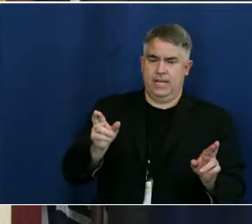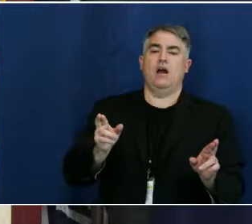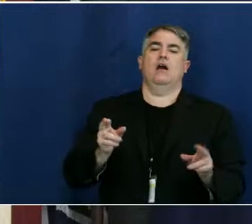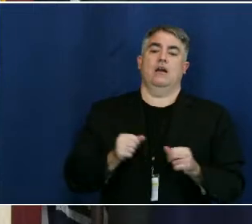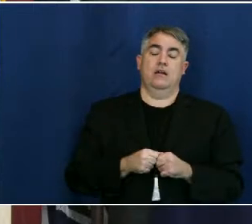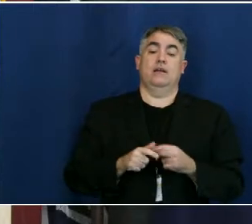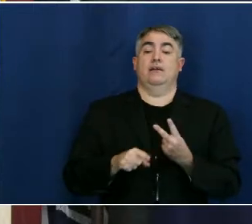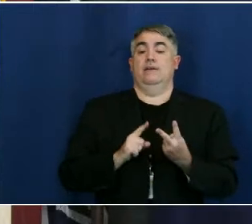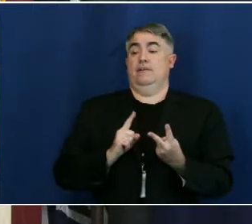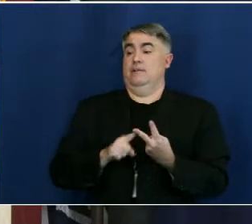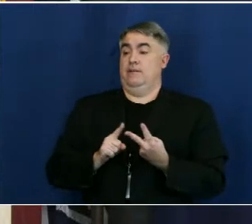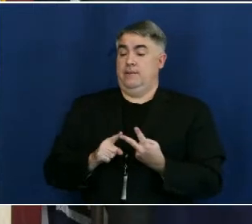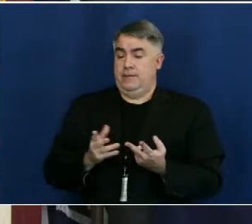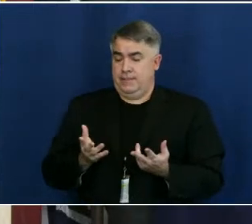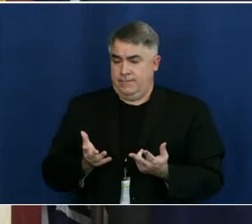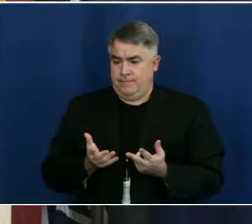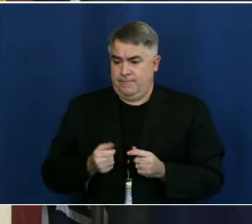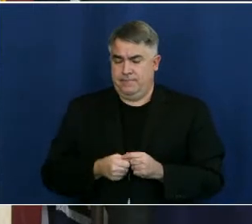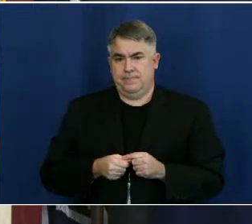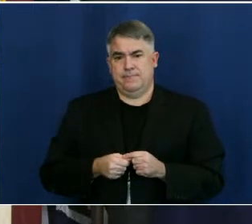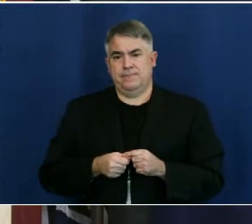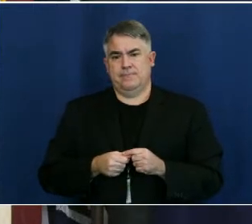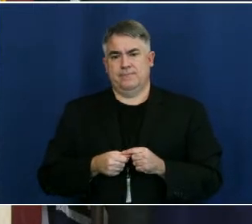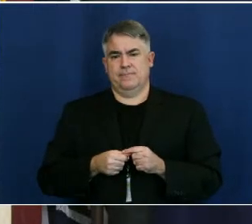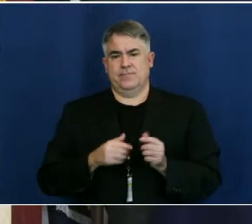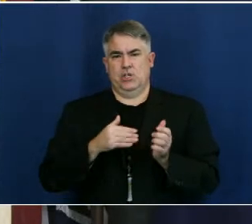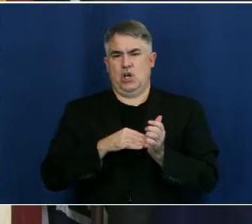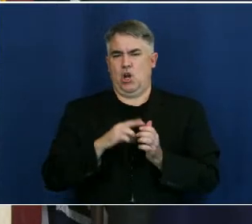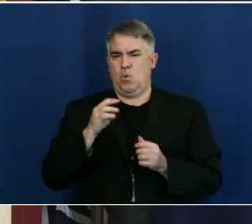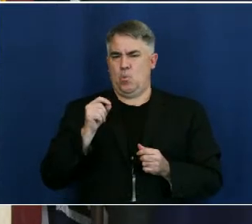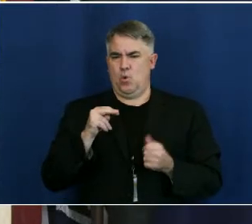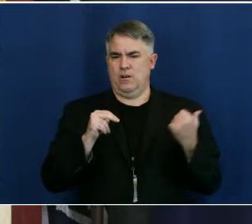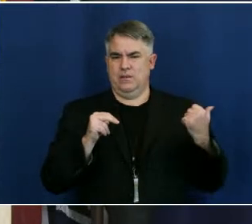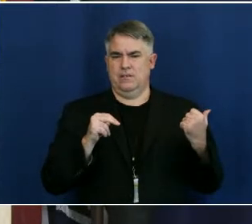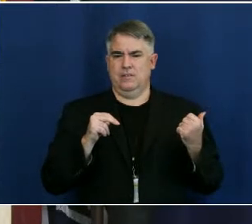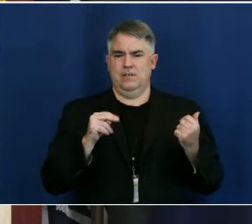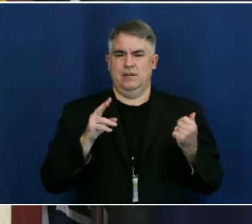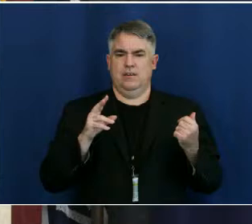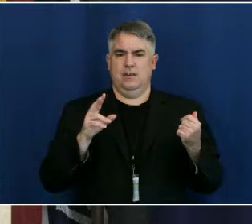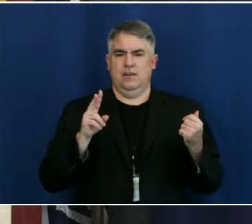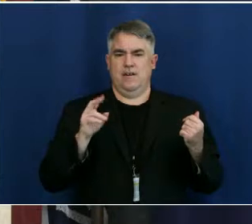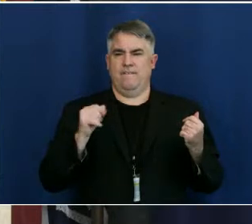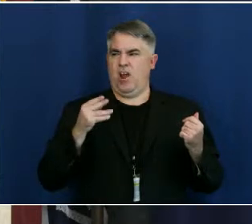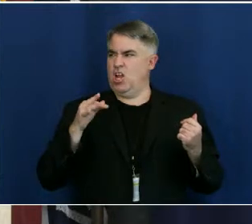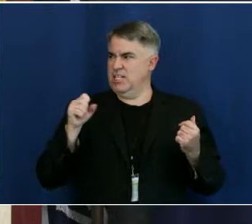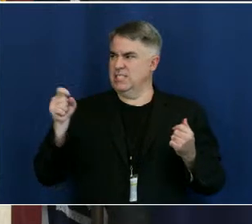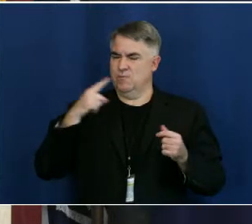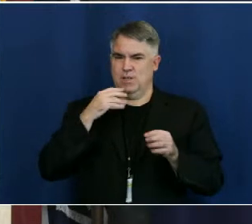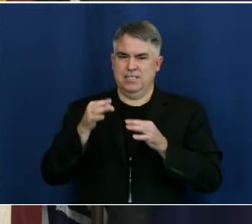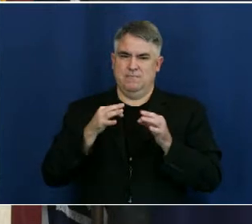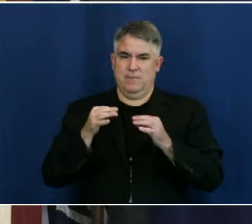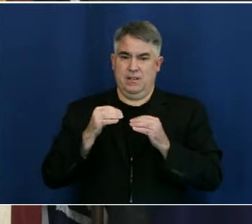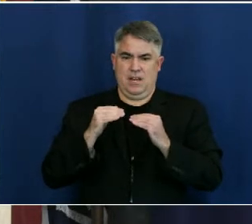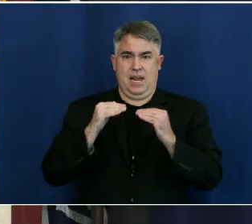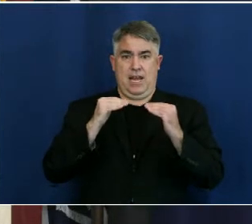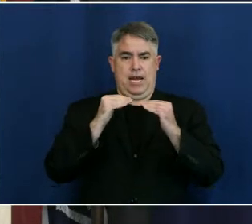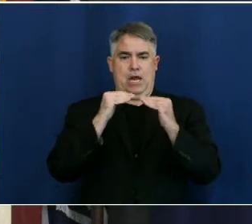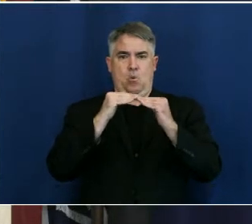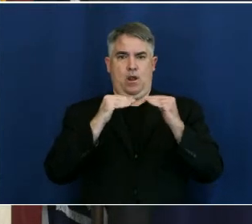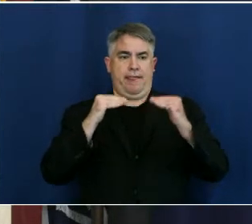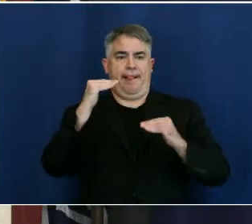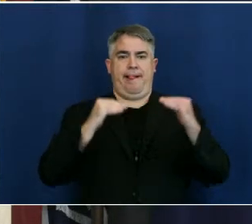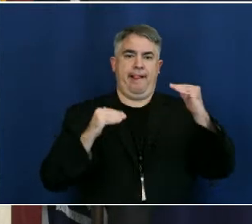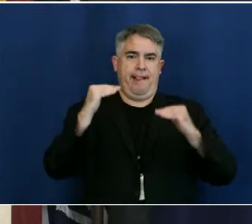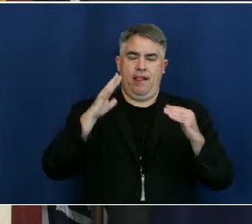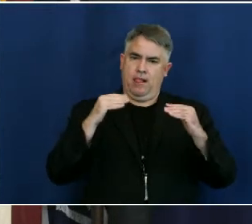piece, and I'll have Dr. Wooten address that, and then I'll have Supervisor Vargas walk through some of the things we're doing. The equity piece is vitally important, and